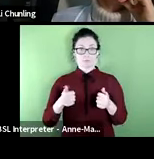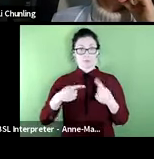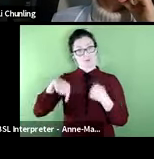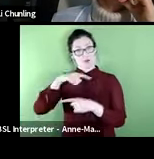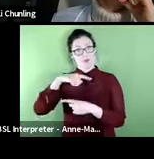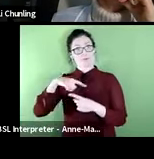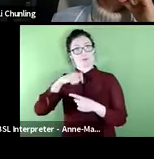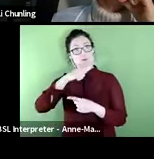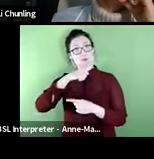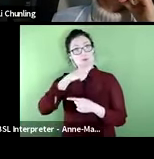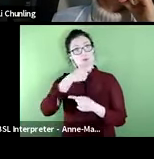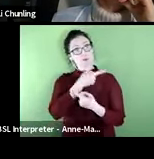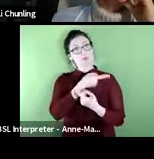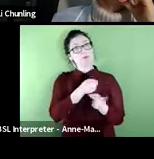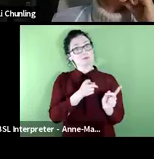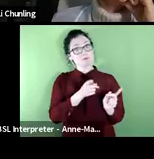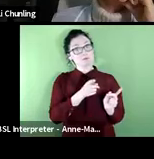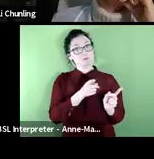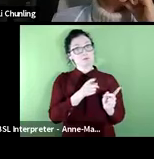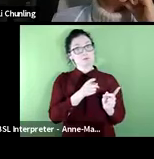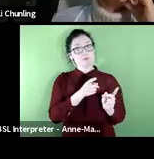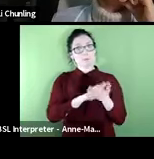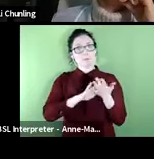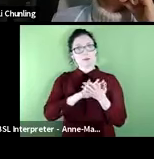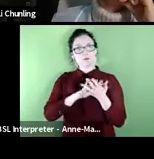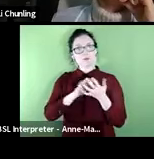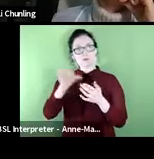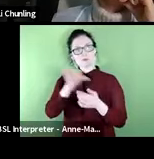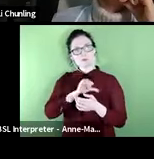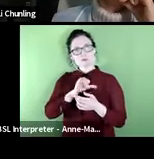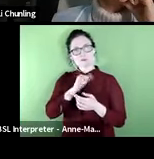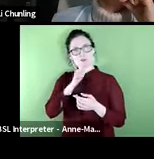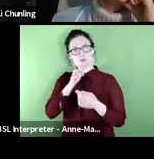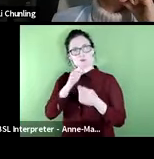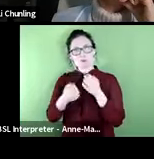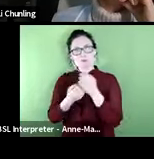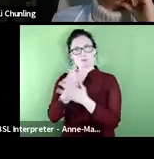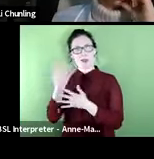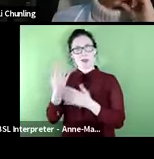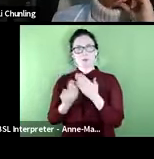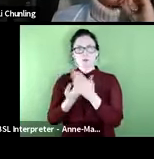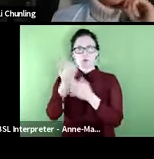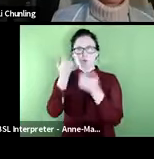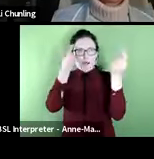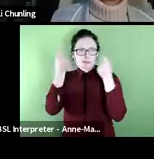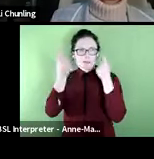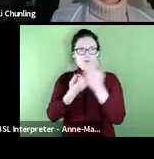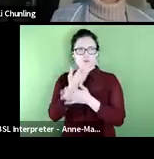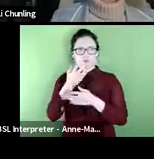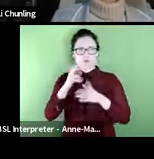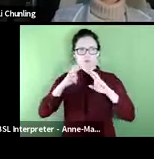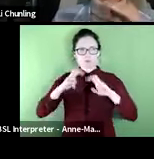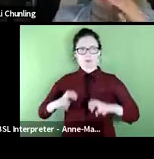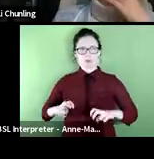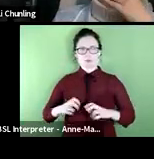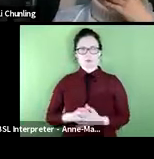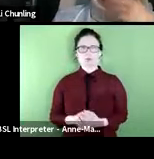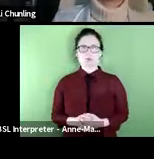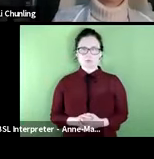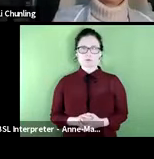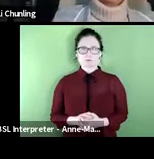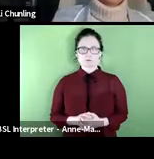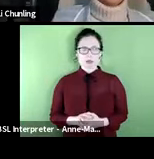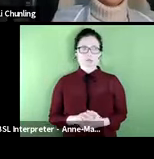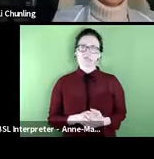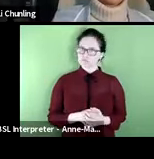us to develop new ideas and new research. Thank you. Yes, that's really important work, a really important argument